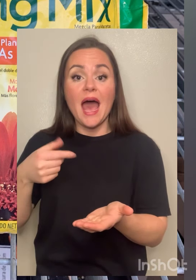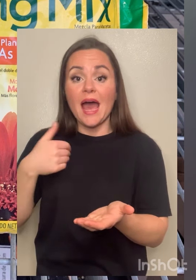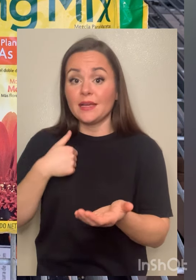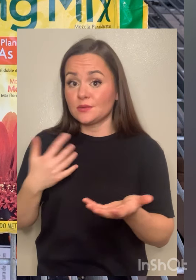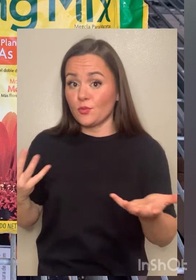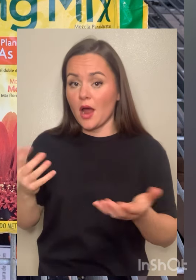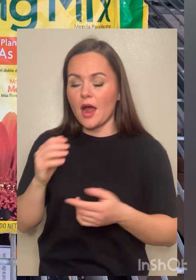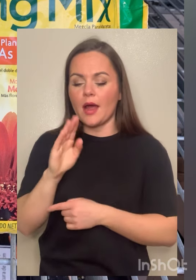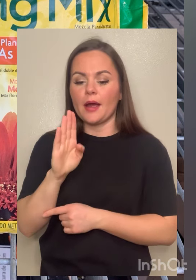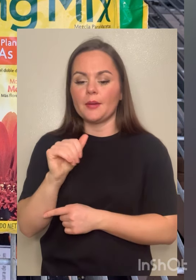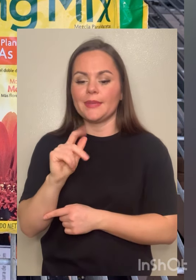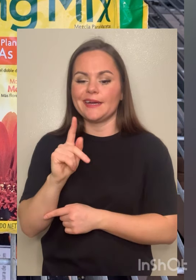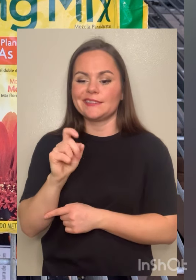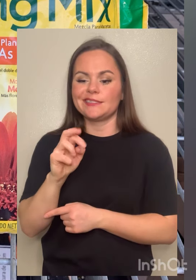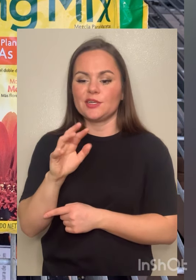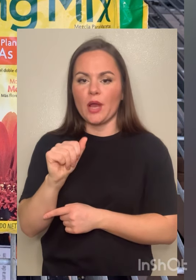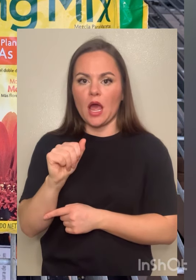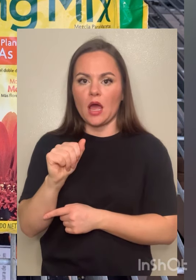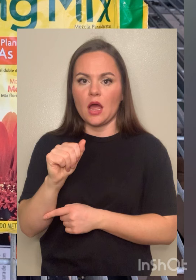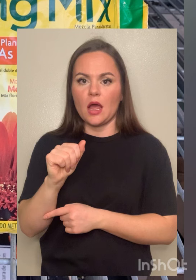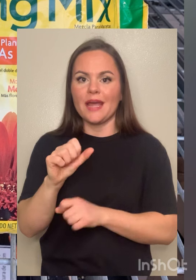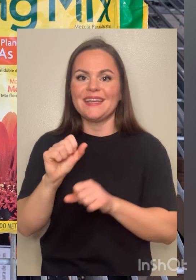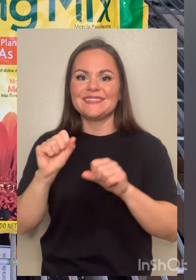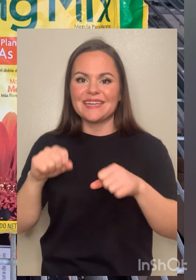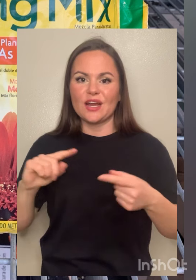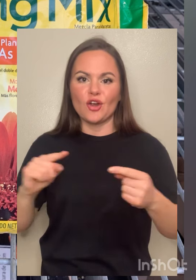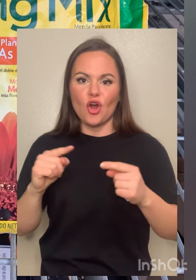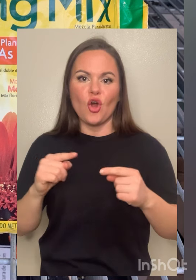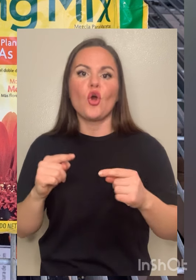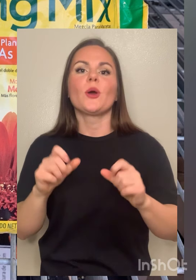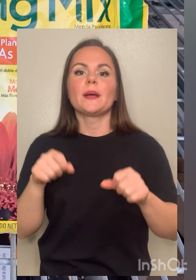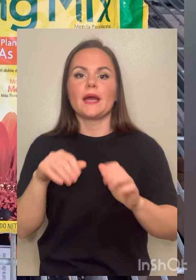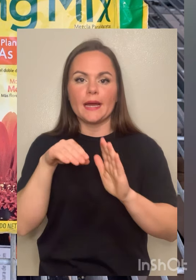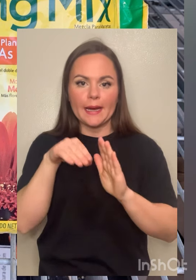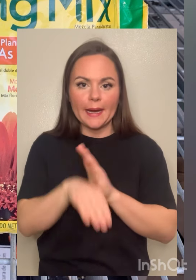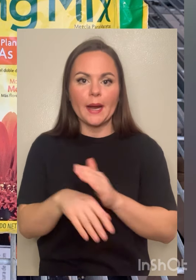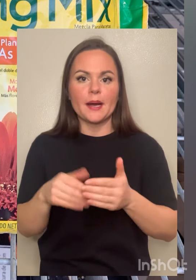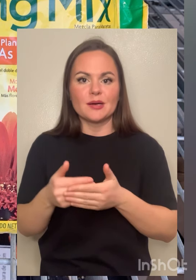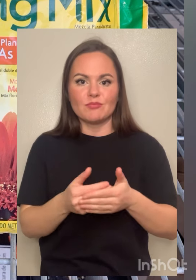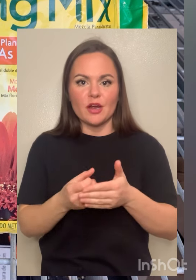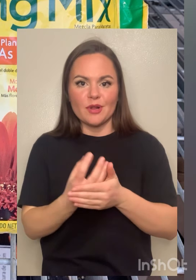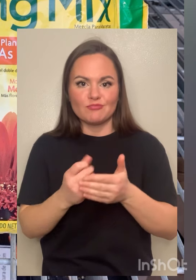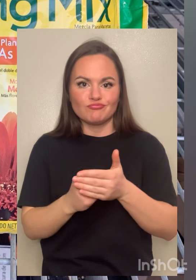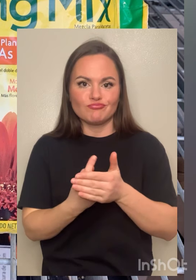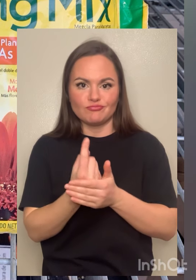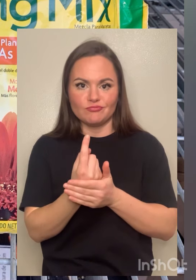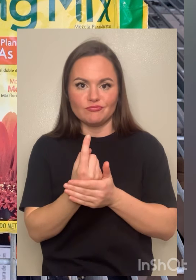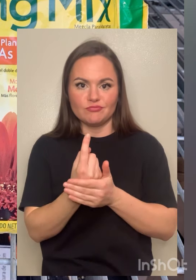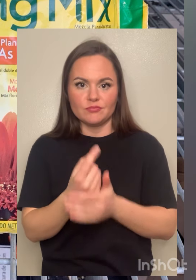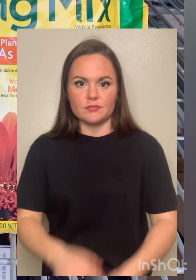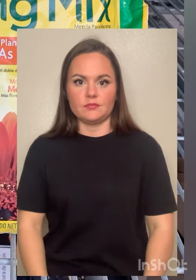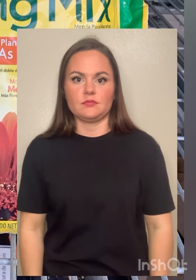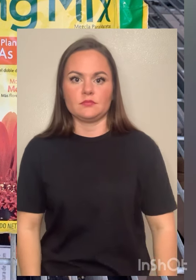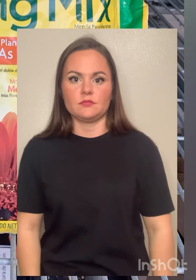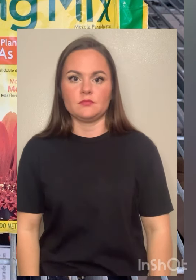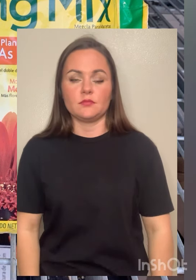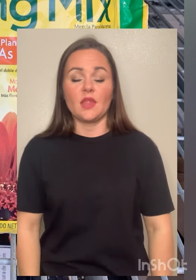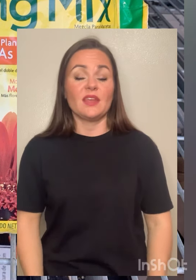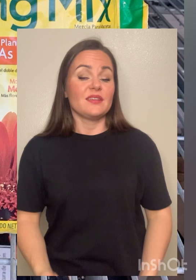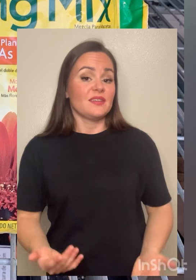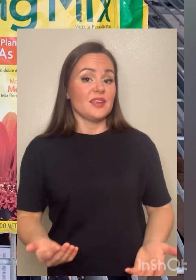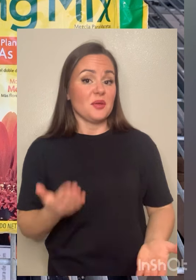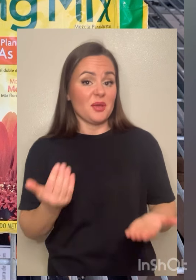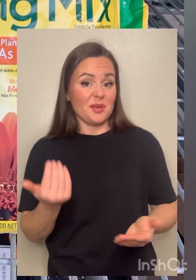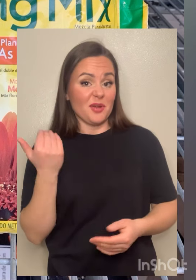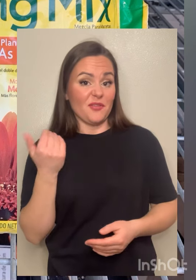to growing young seedlings is because any kind of regular dirt that you might find outside or in a bag at the